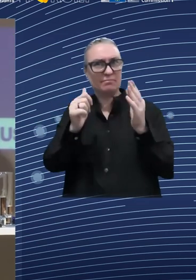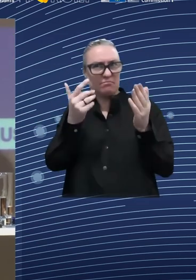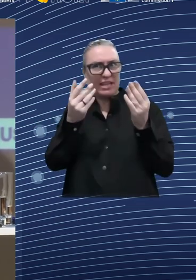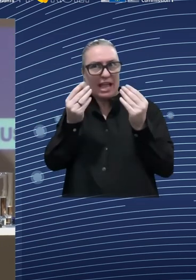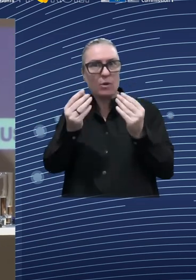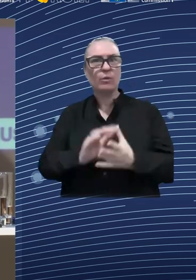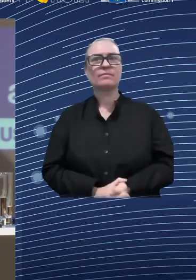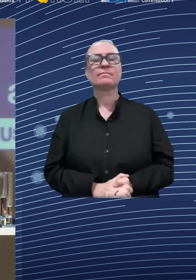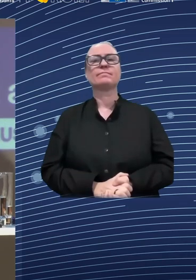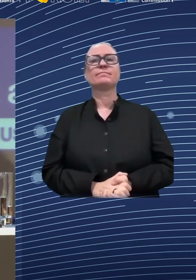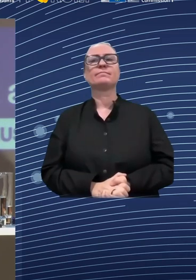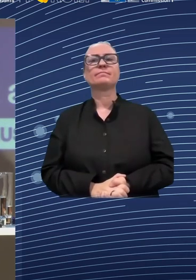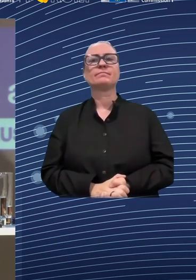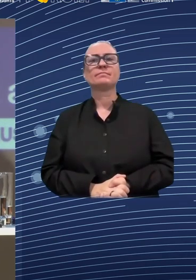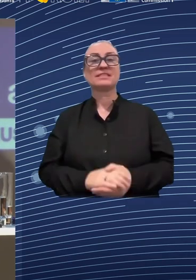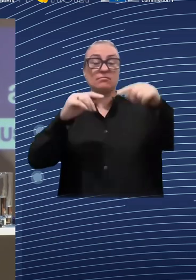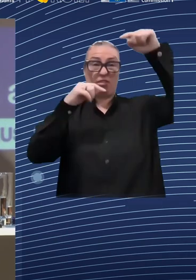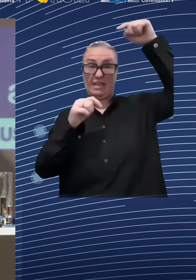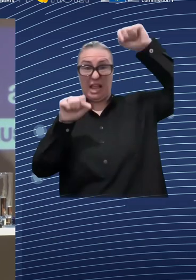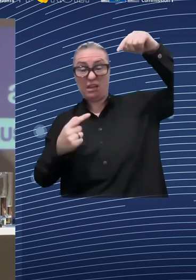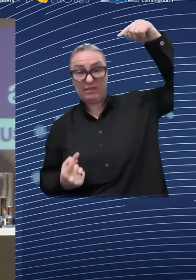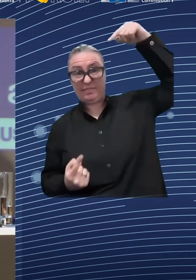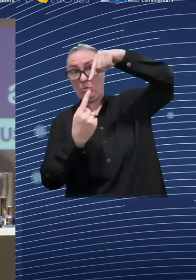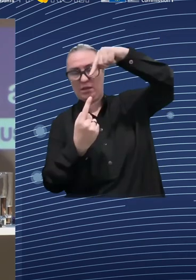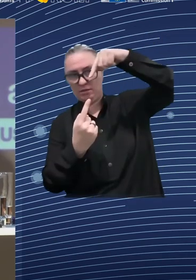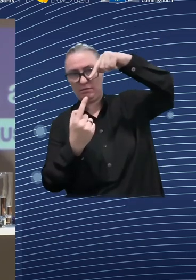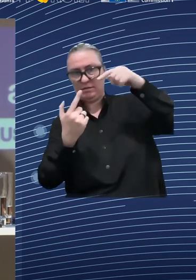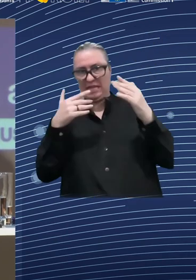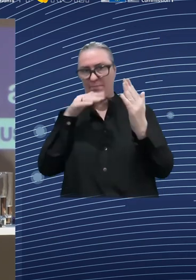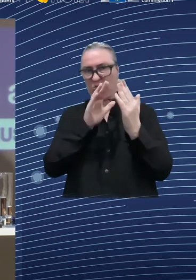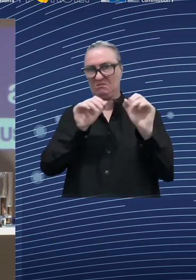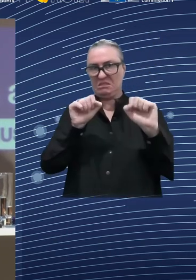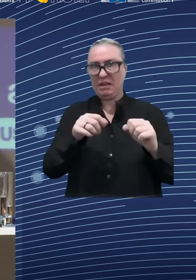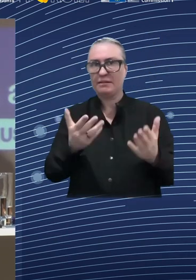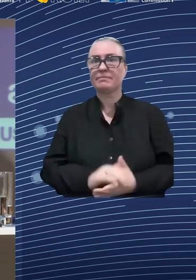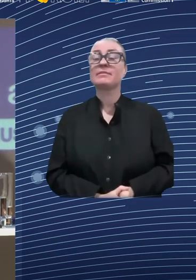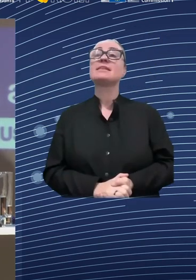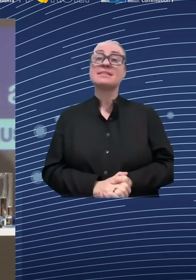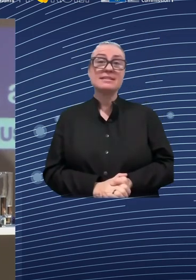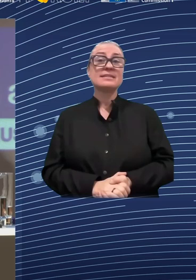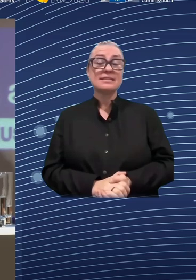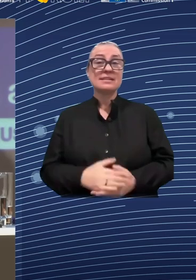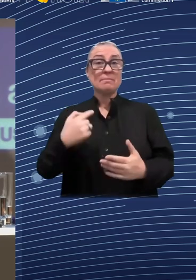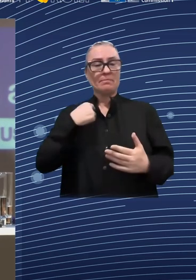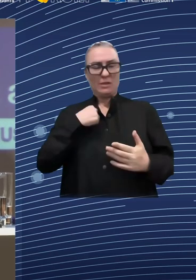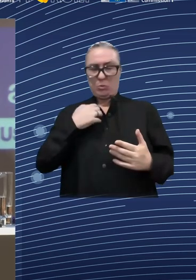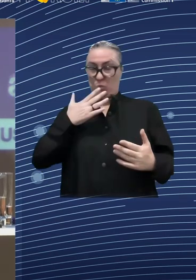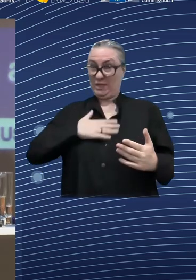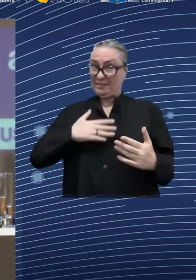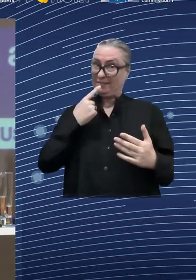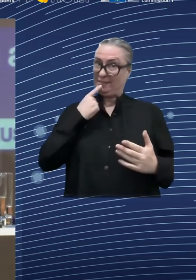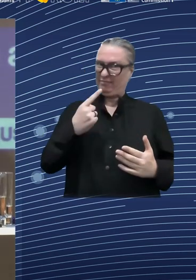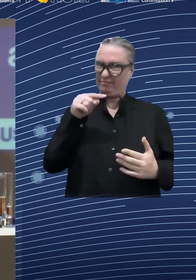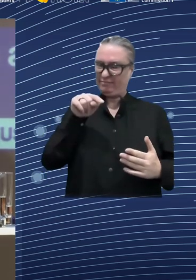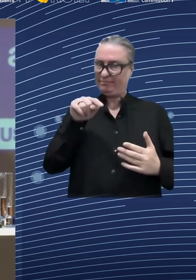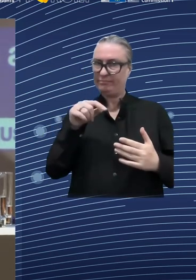what we're going to aim to do in Ireland over the next 3 to 5 years is to, and hopefully this addresses your question, so please let me